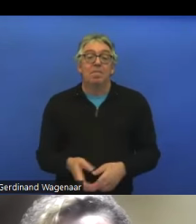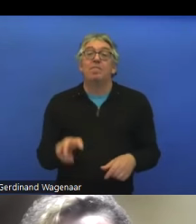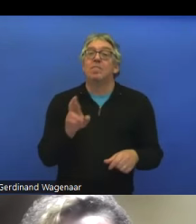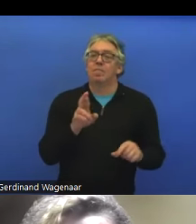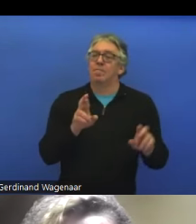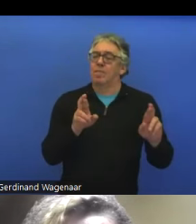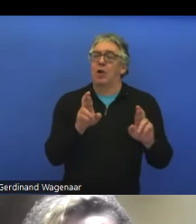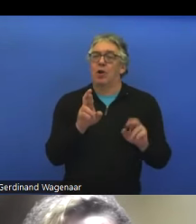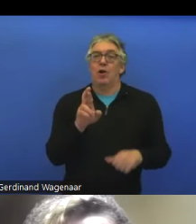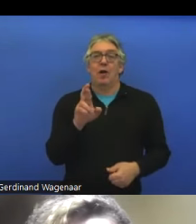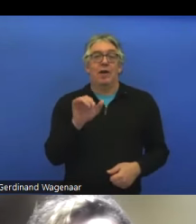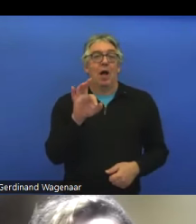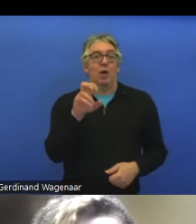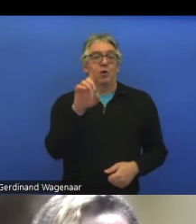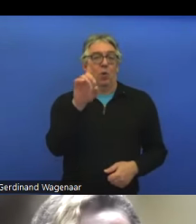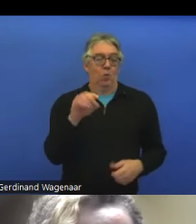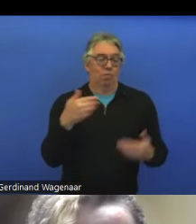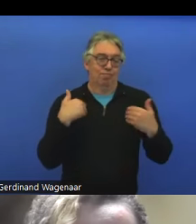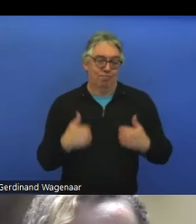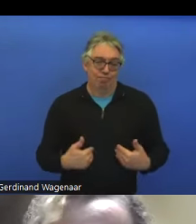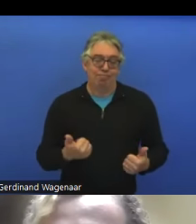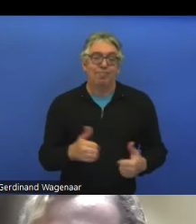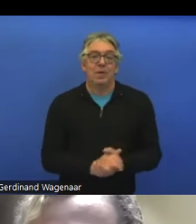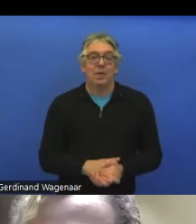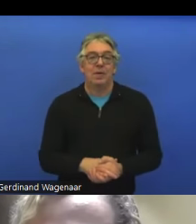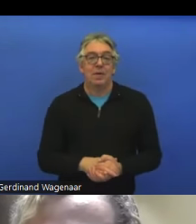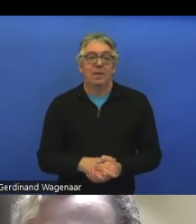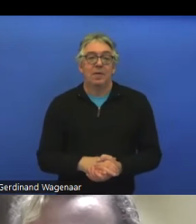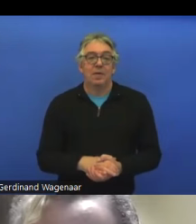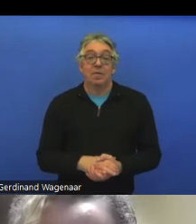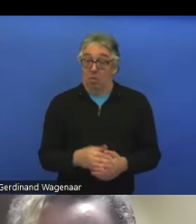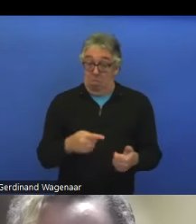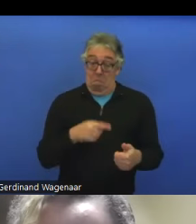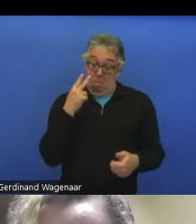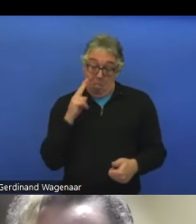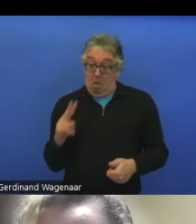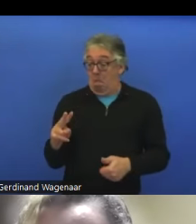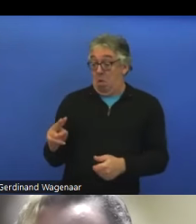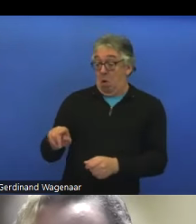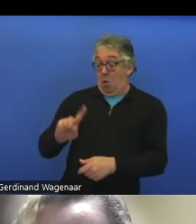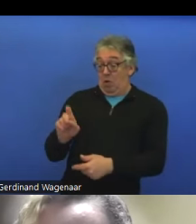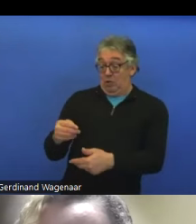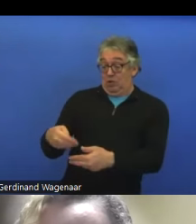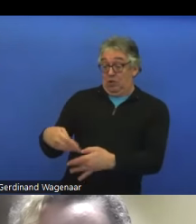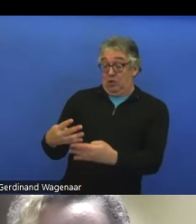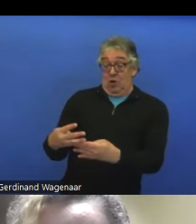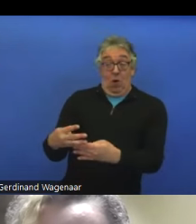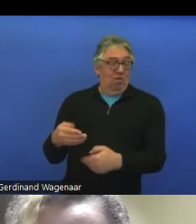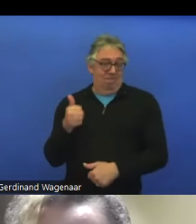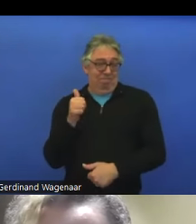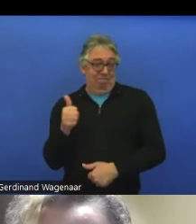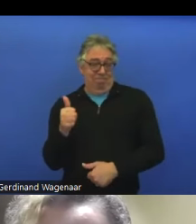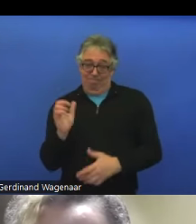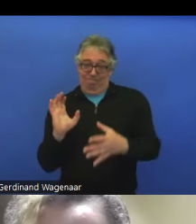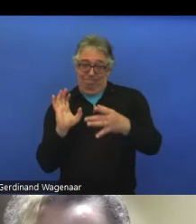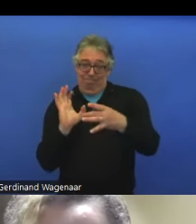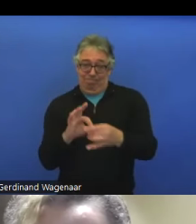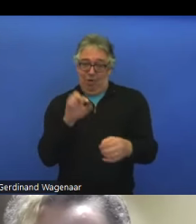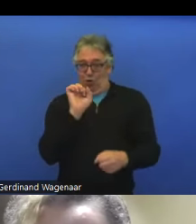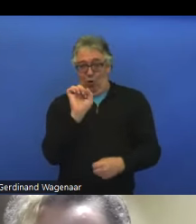questions that could link very neatly with what you were mentioning before, or right now, in terms